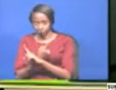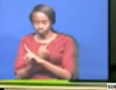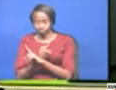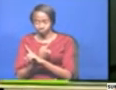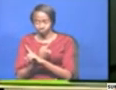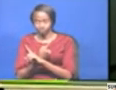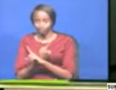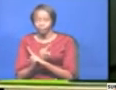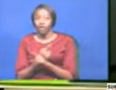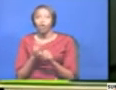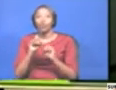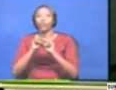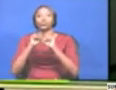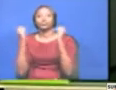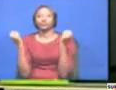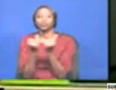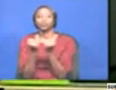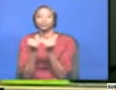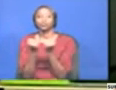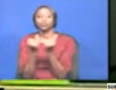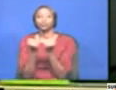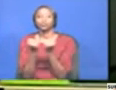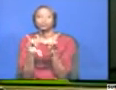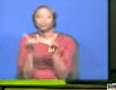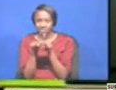Social media, the mainstream media,